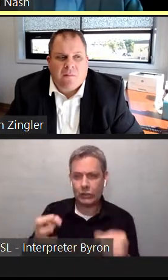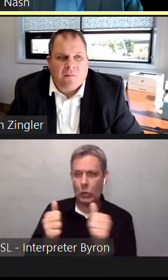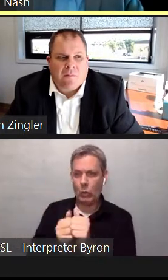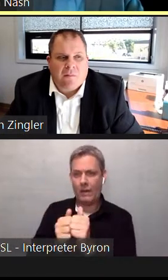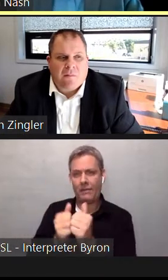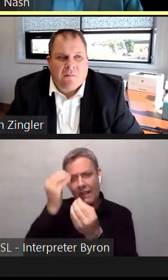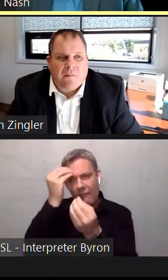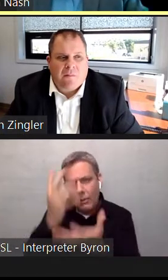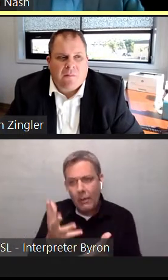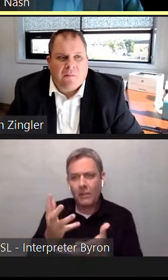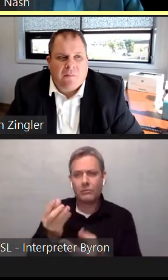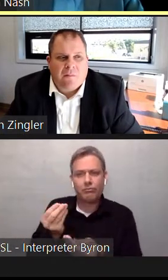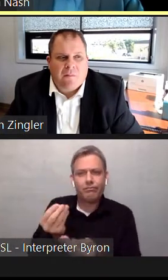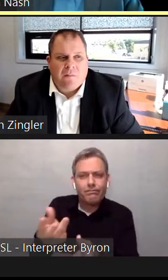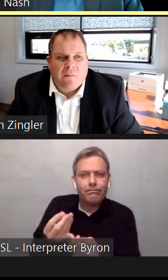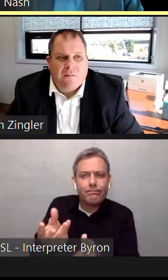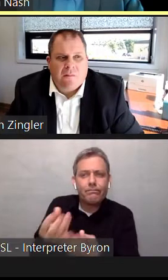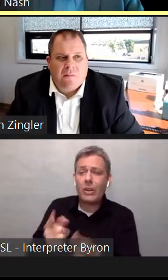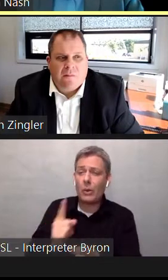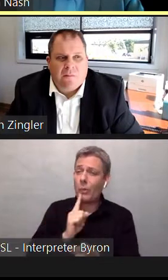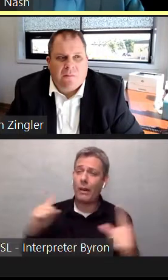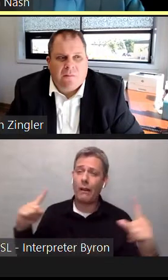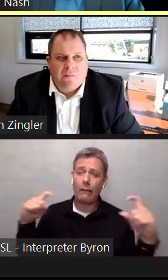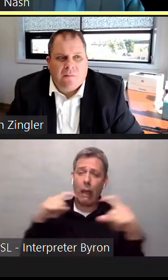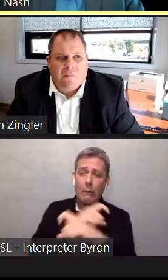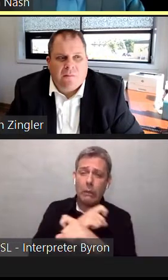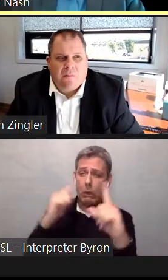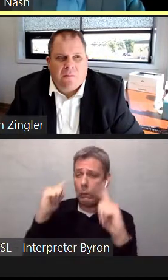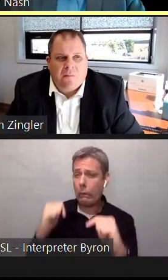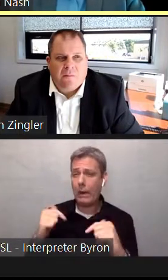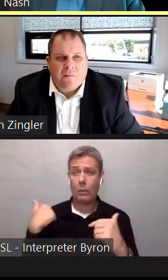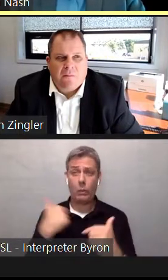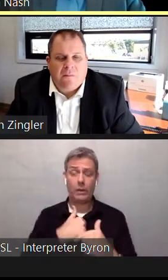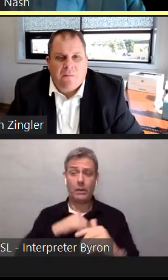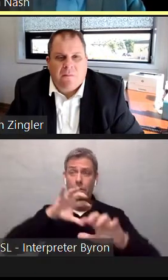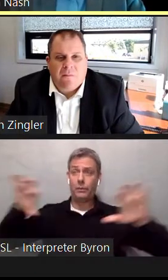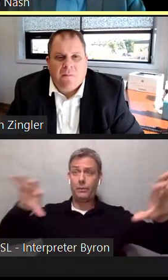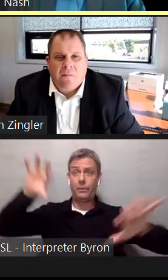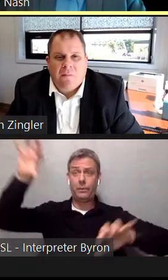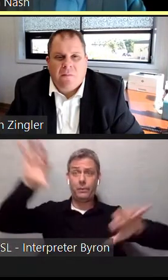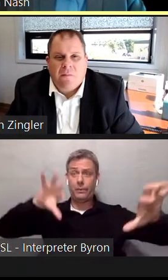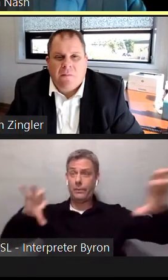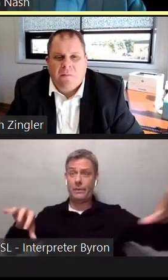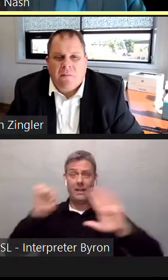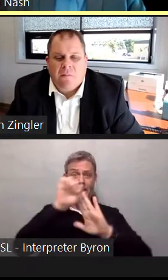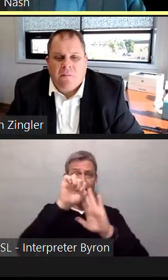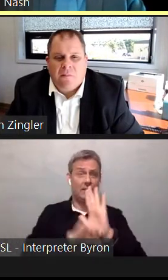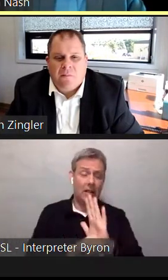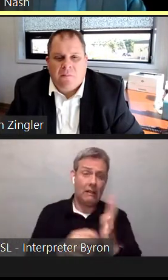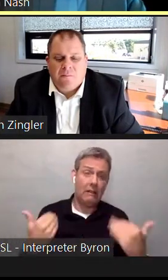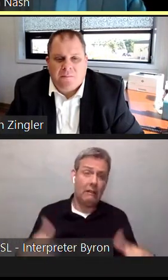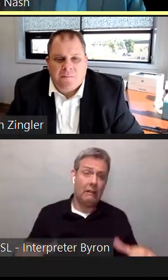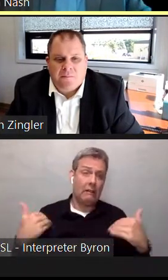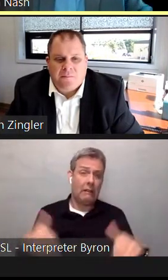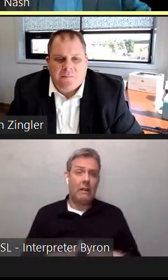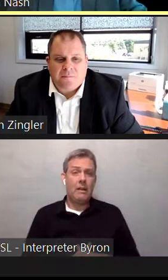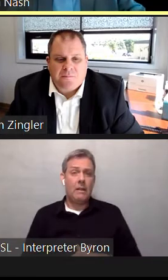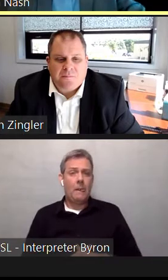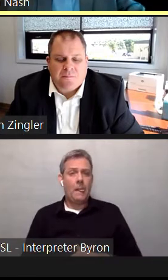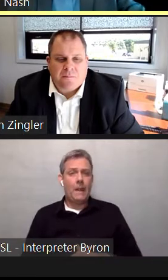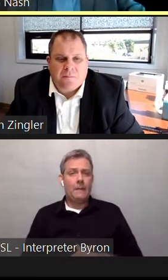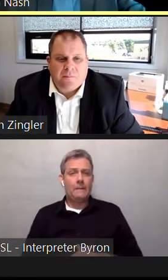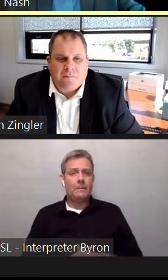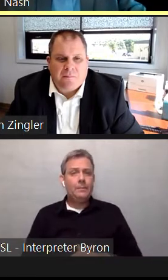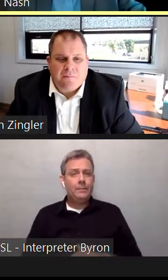approach. It's complicated when you're spread out as far as we are here. Go ahead and let's see the next slide. So